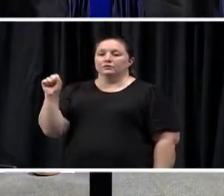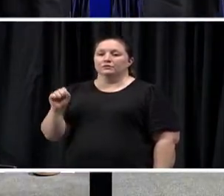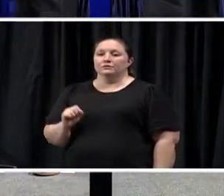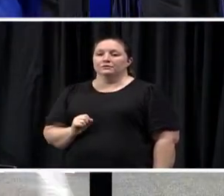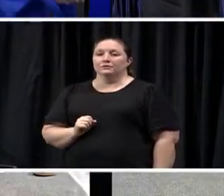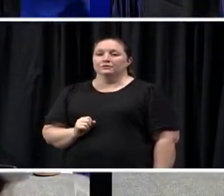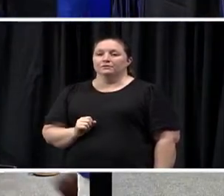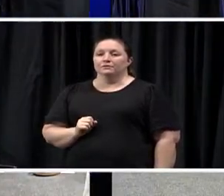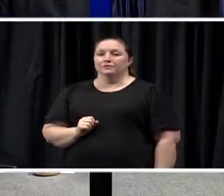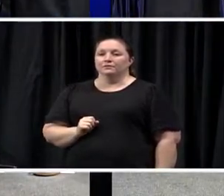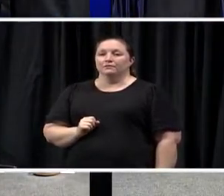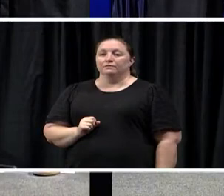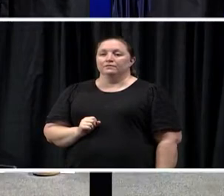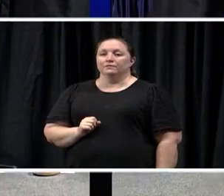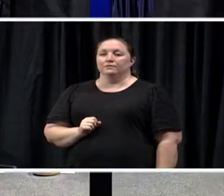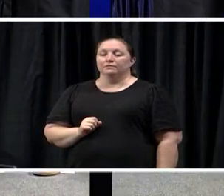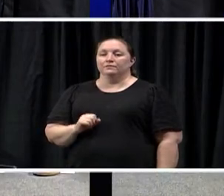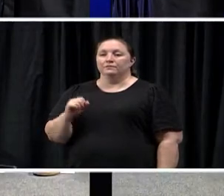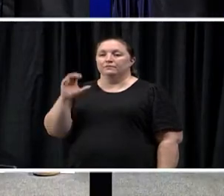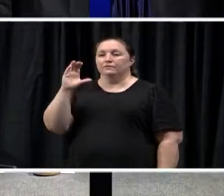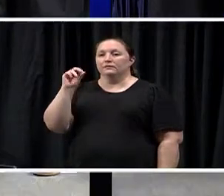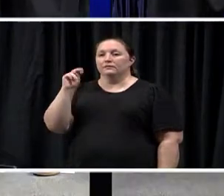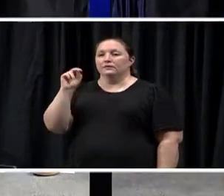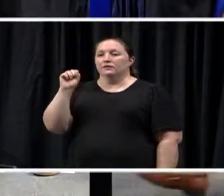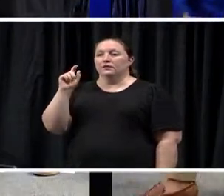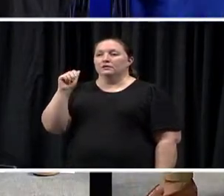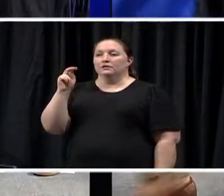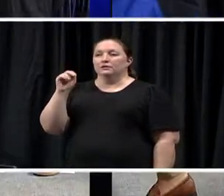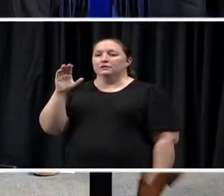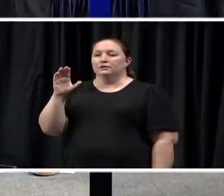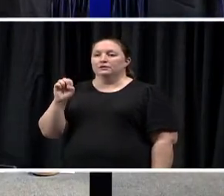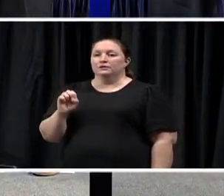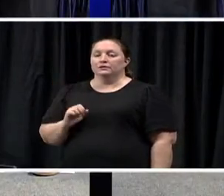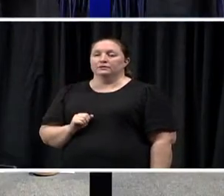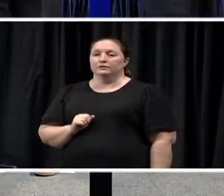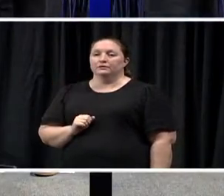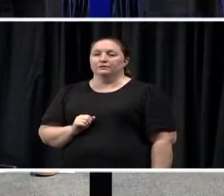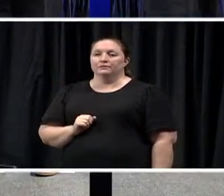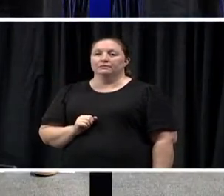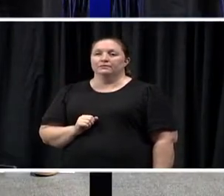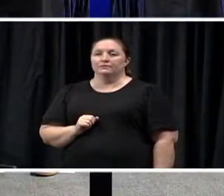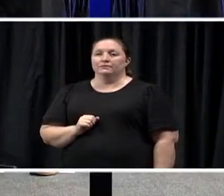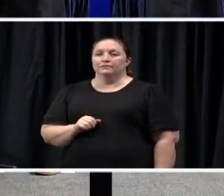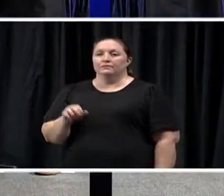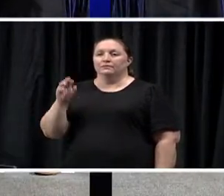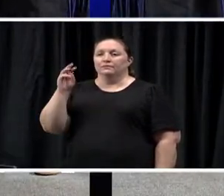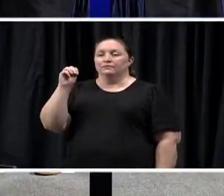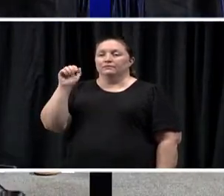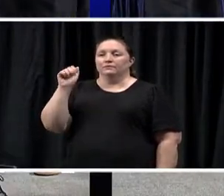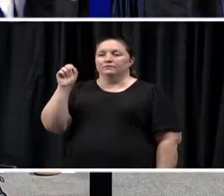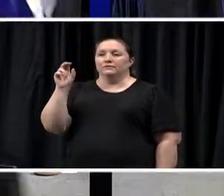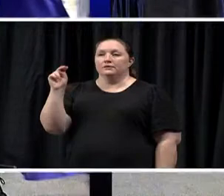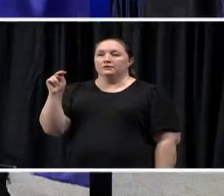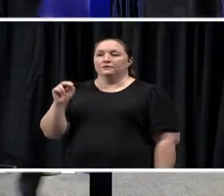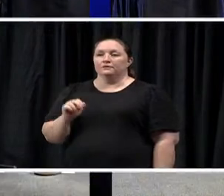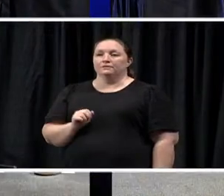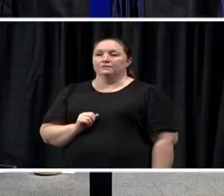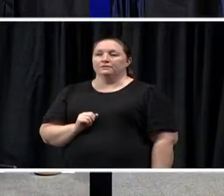Davis III. Constance Alexandra Craig. Mason Hughes